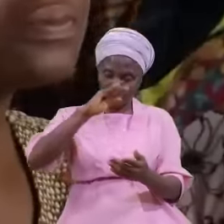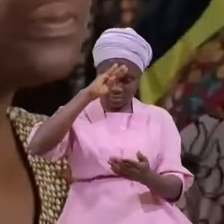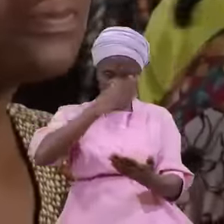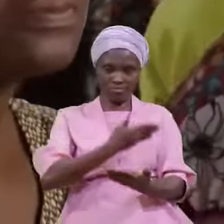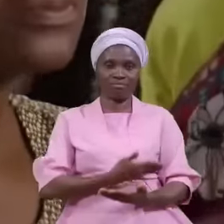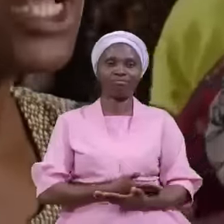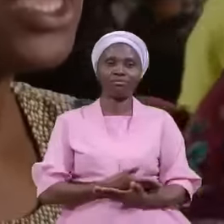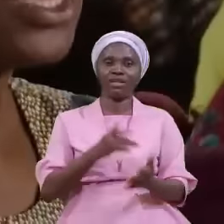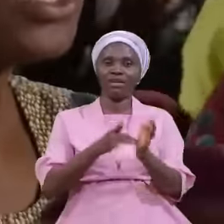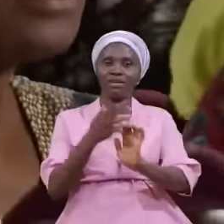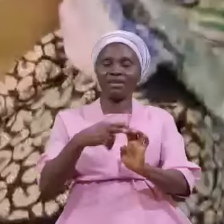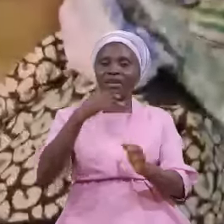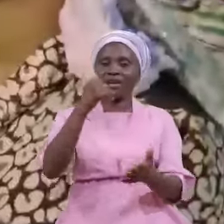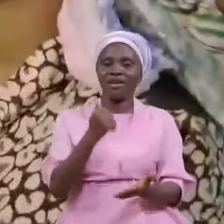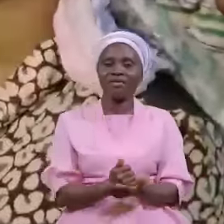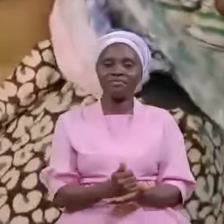Amen.